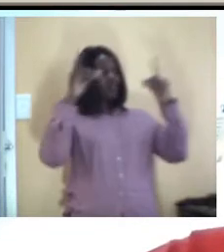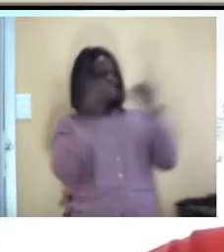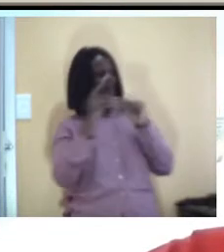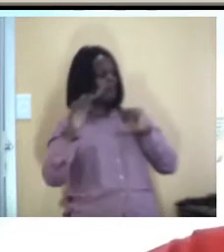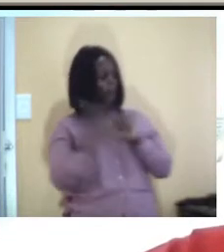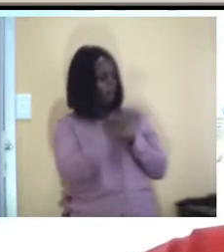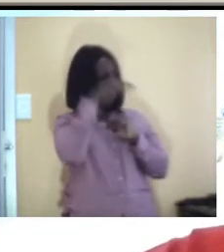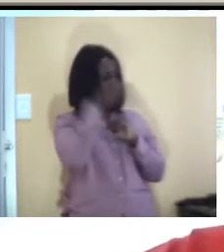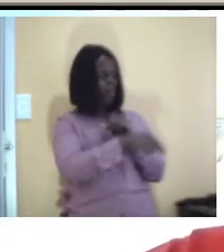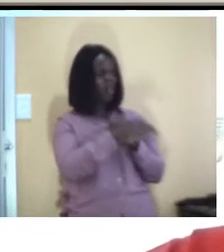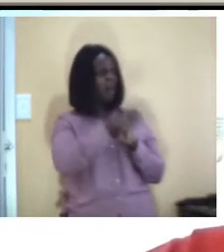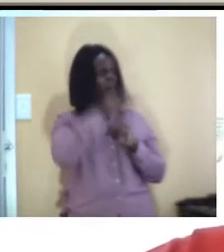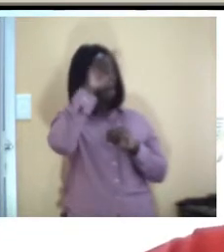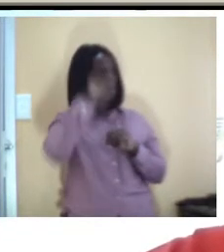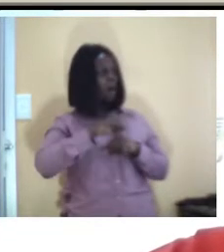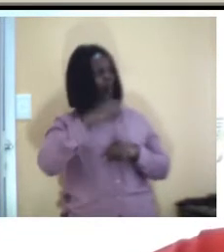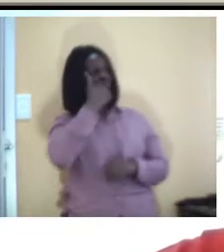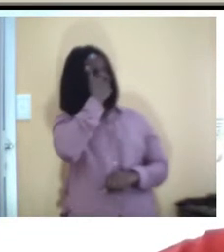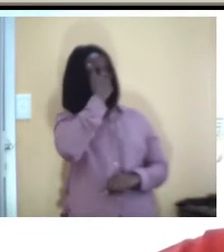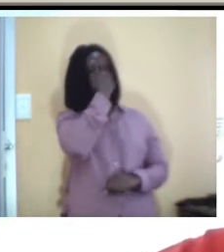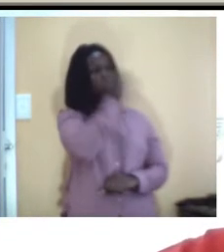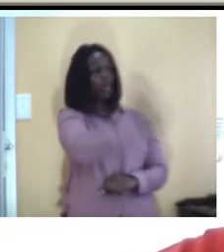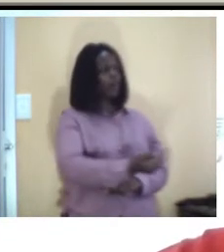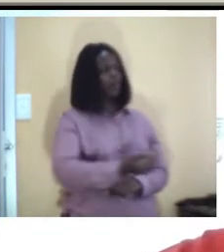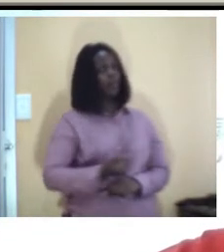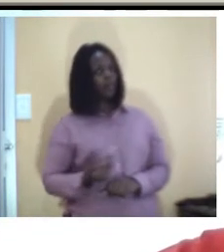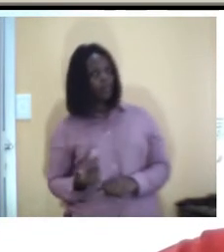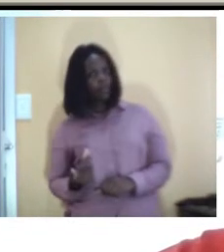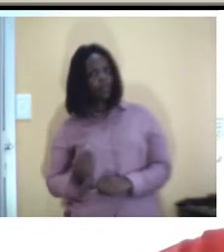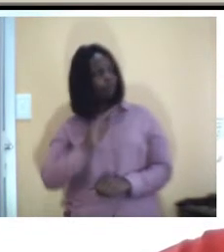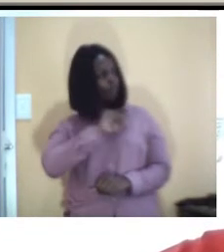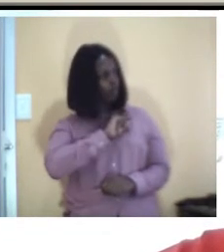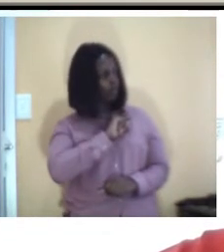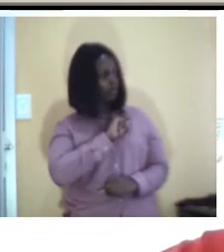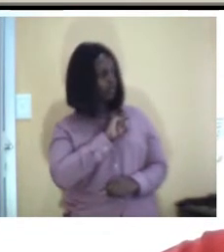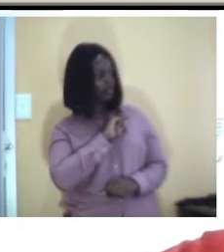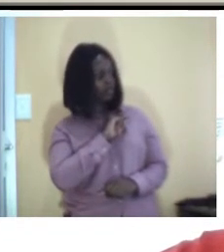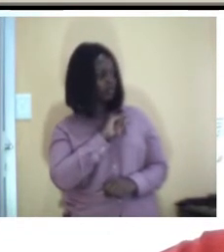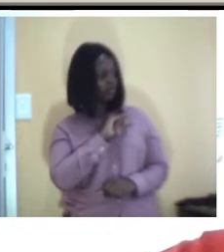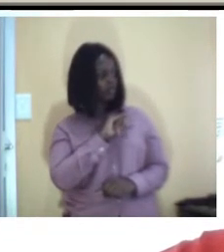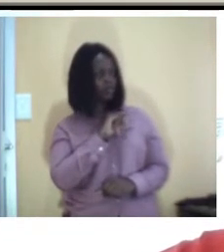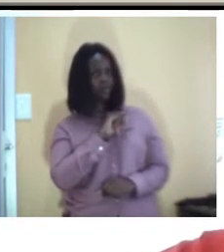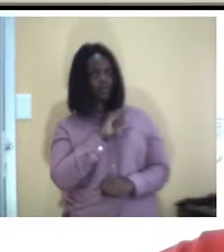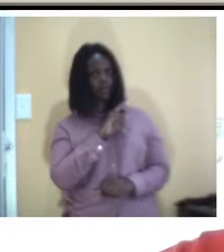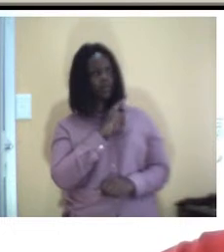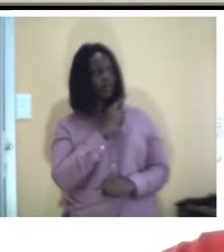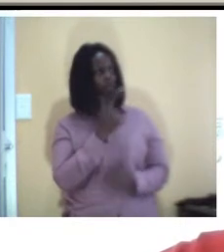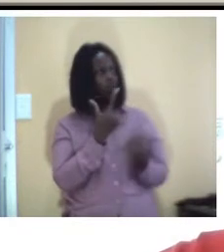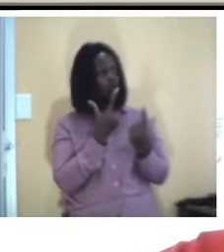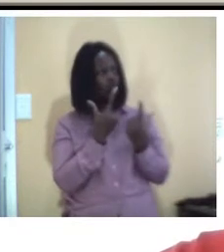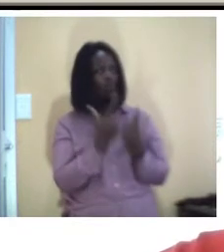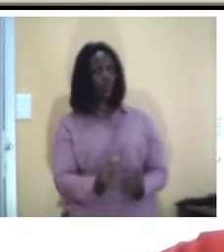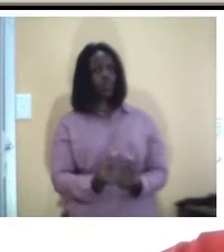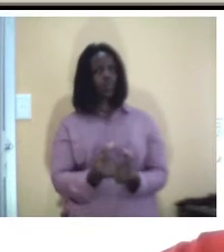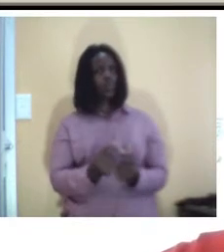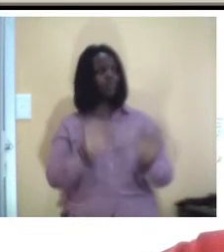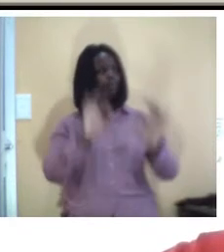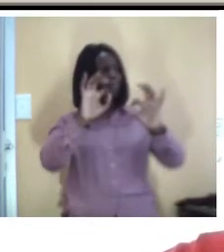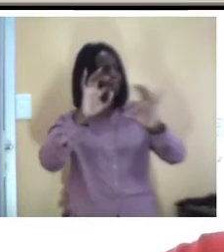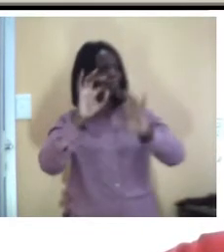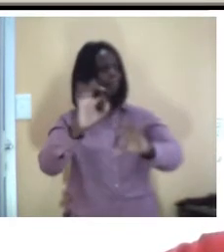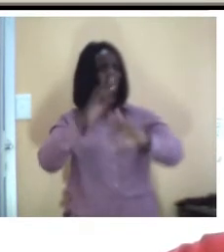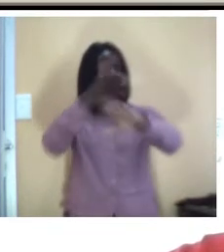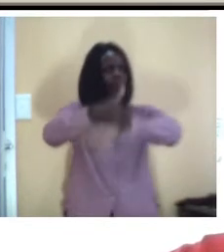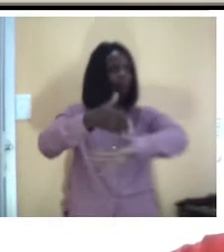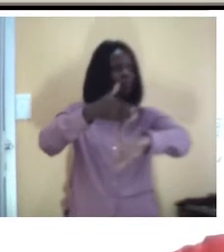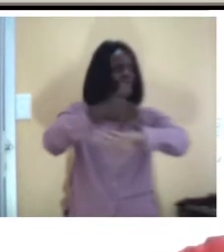be ashamed of its inability to advise credible intervention in